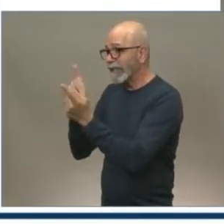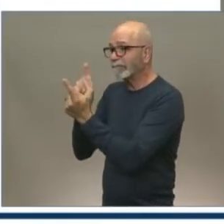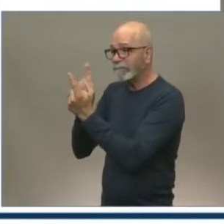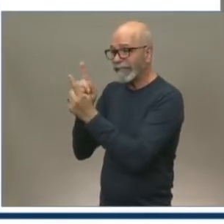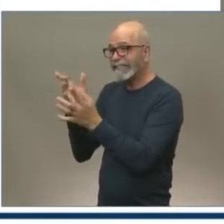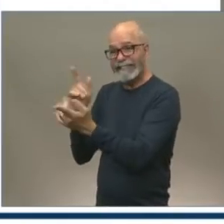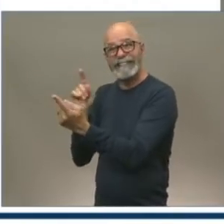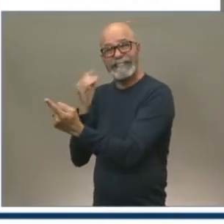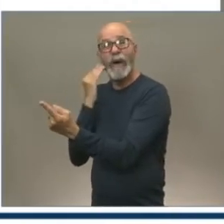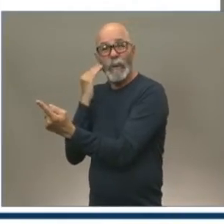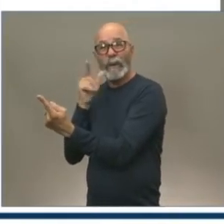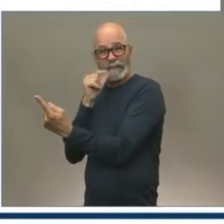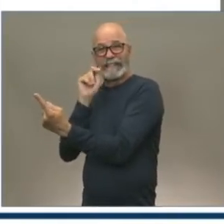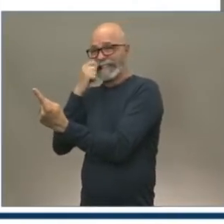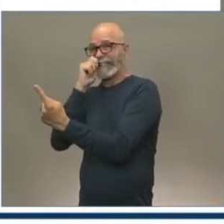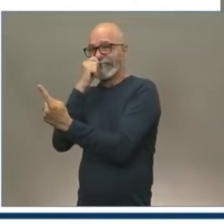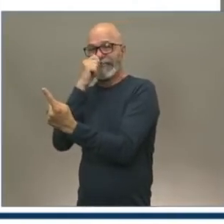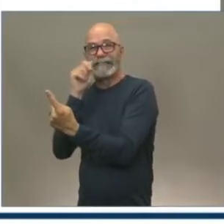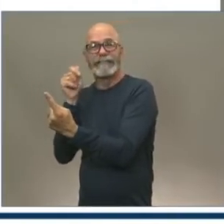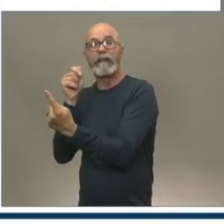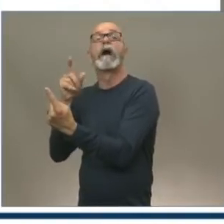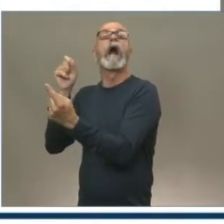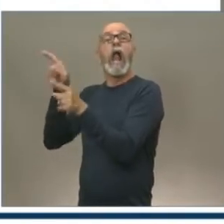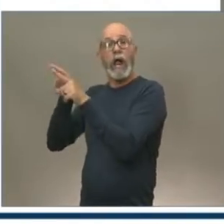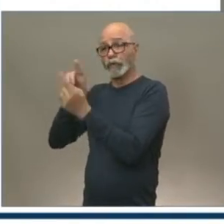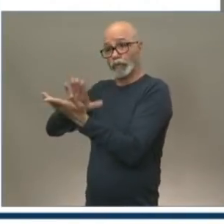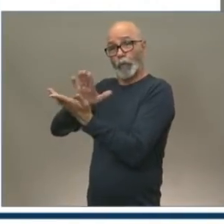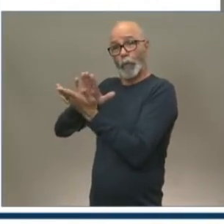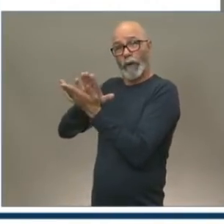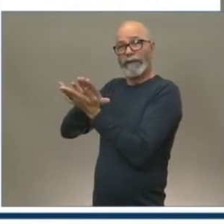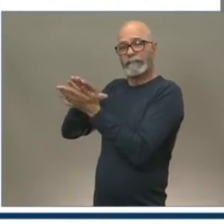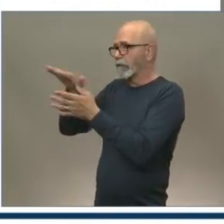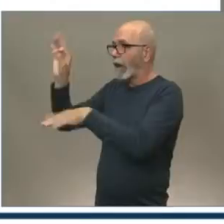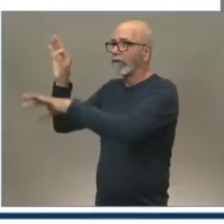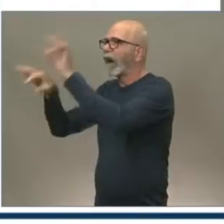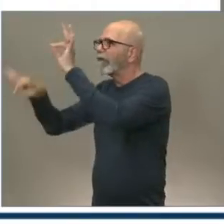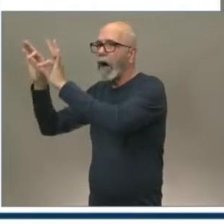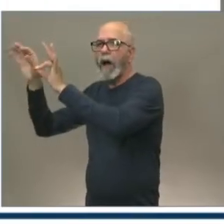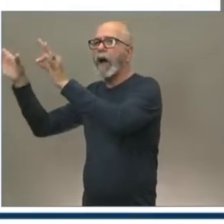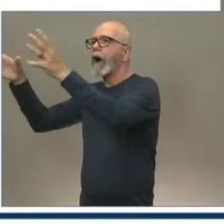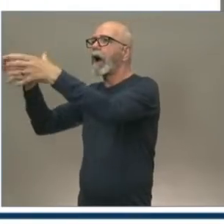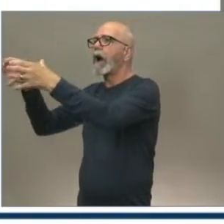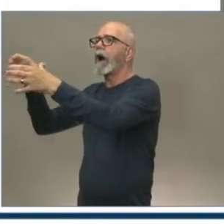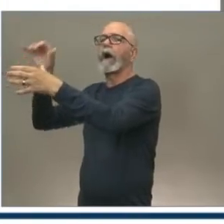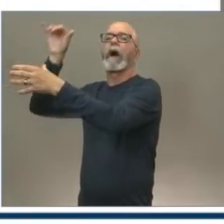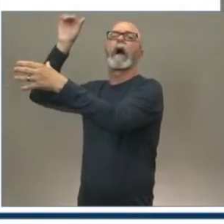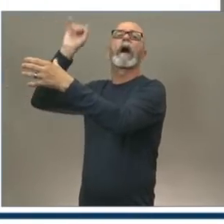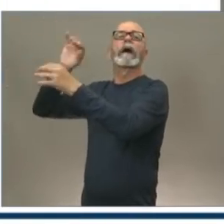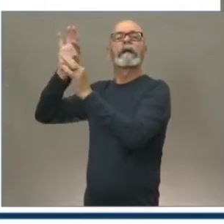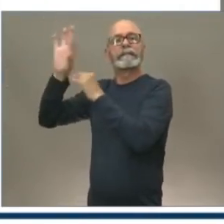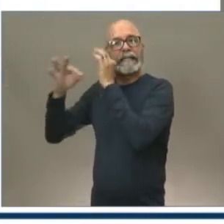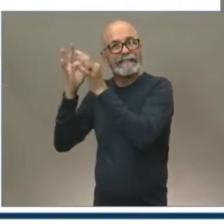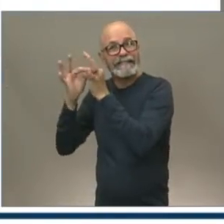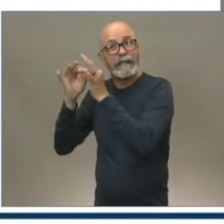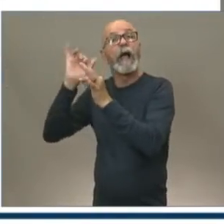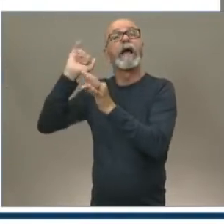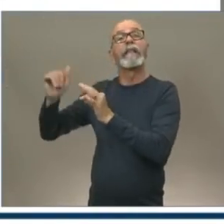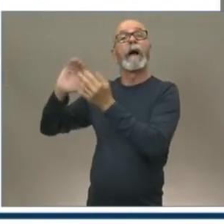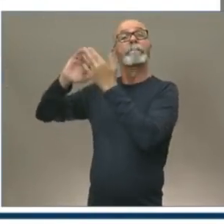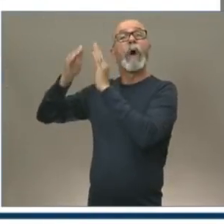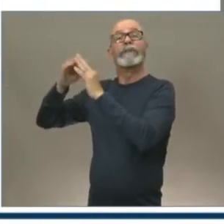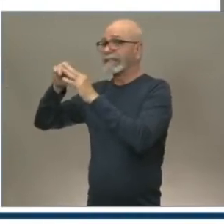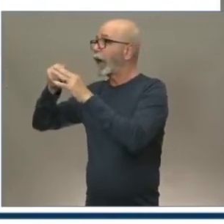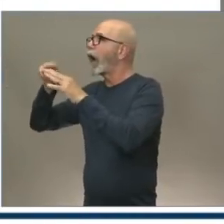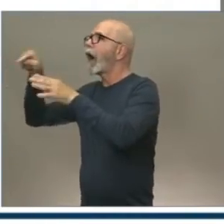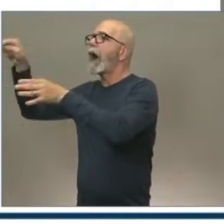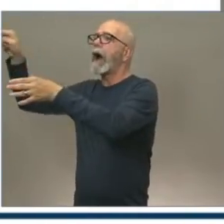supporting testing in the schools because we've identified contacts in the school. We also then go into the community and say we need lots of people in those communities